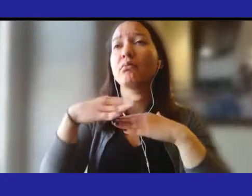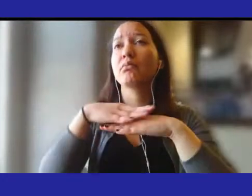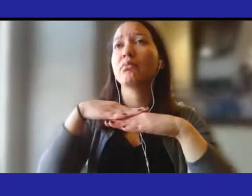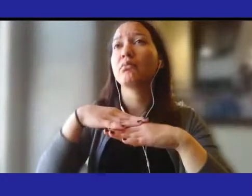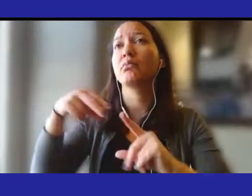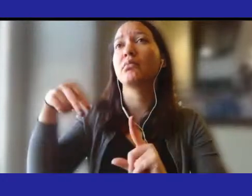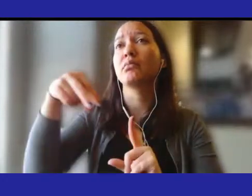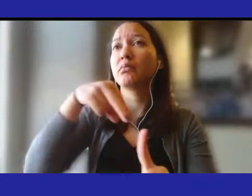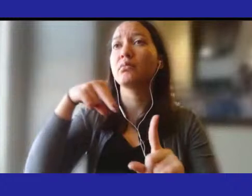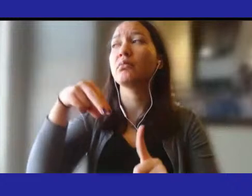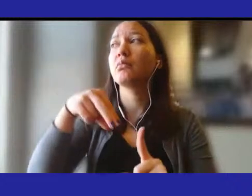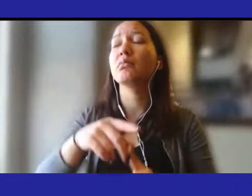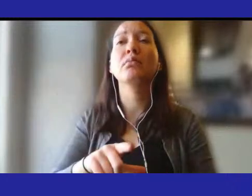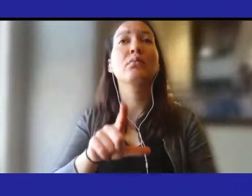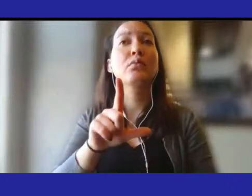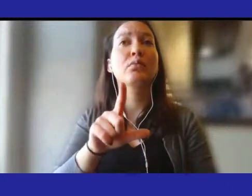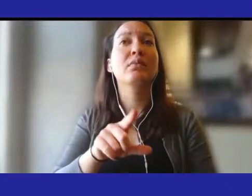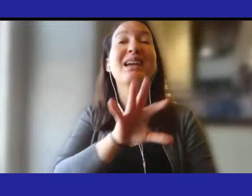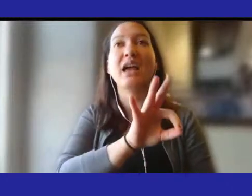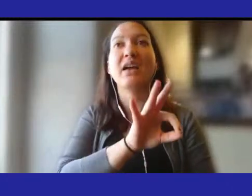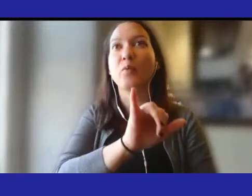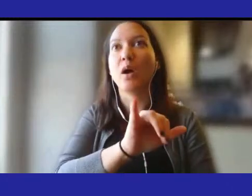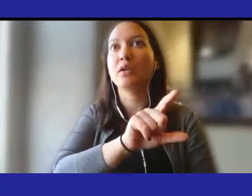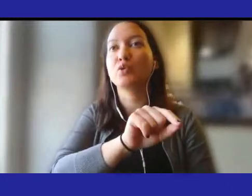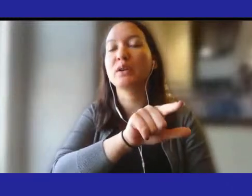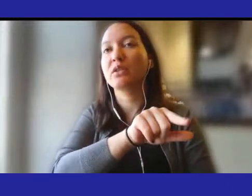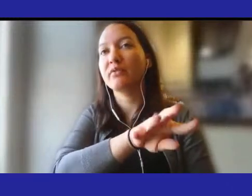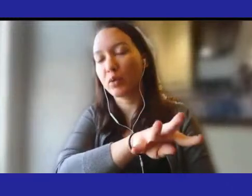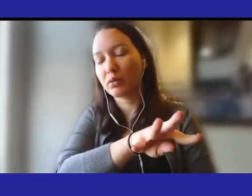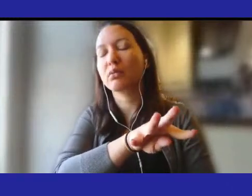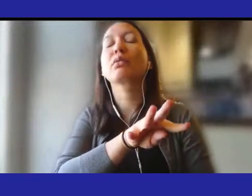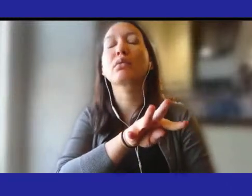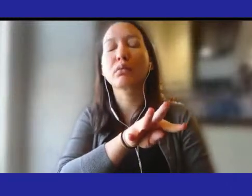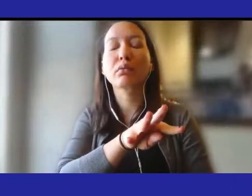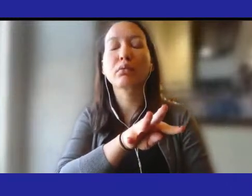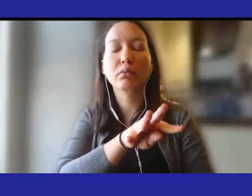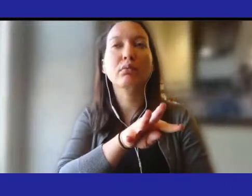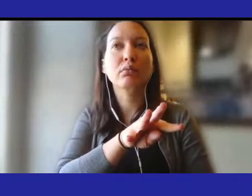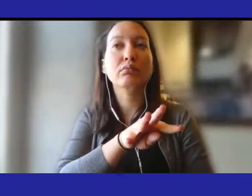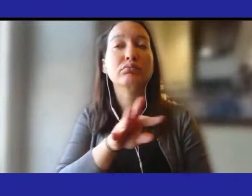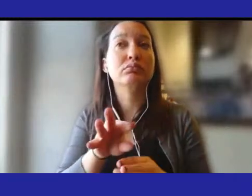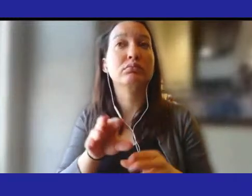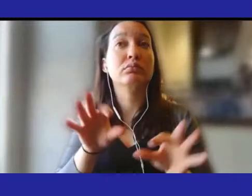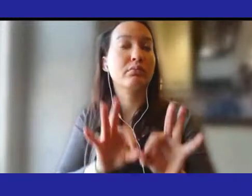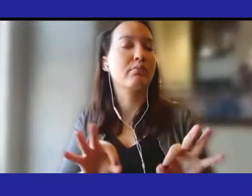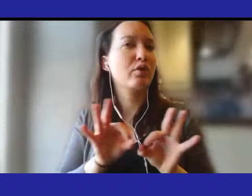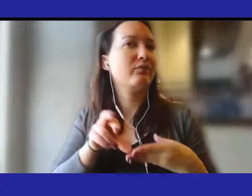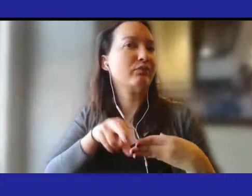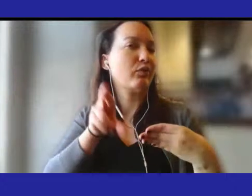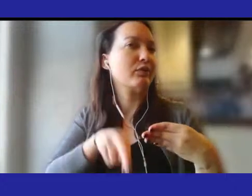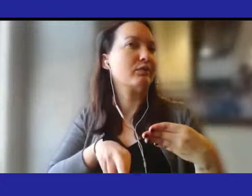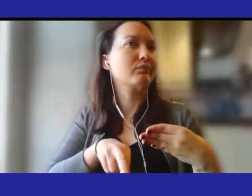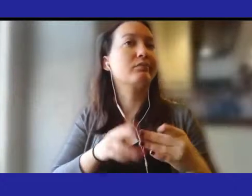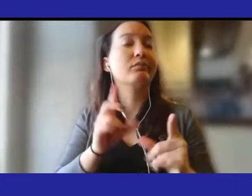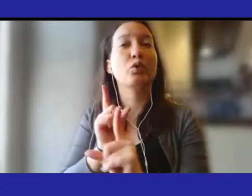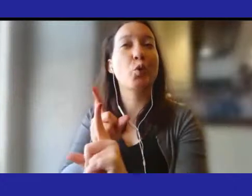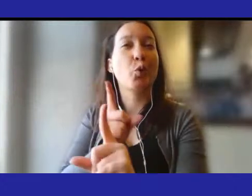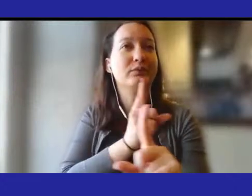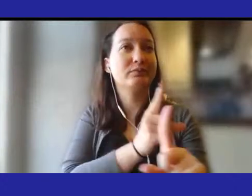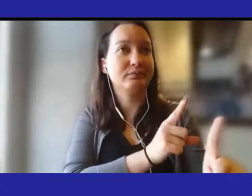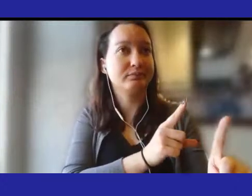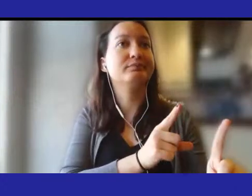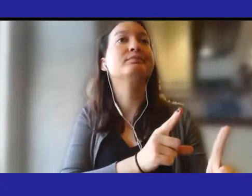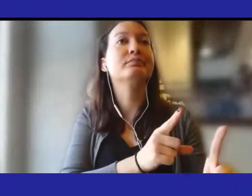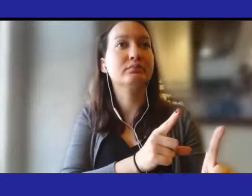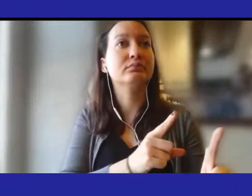our fiscal year 2024 key results from our goals, and